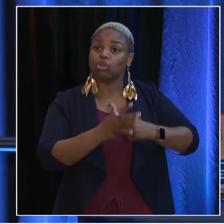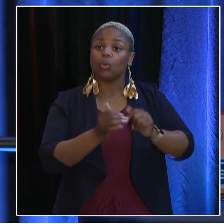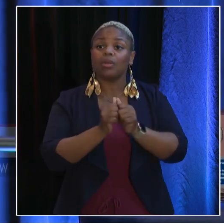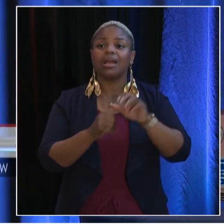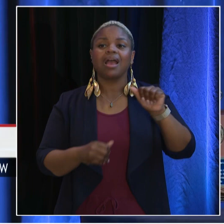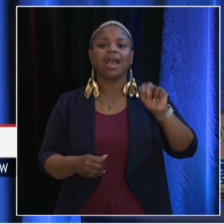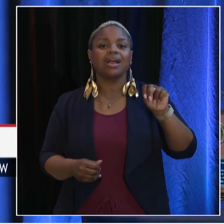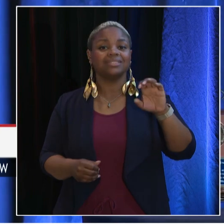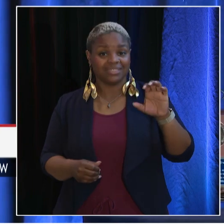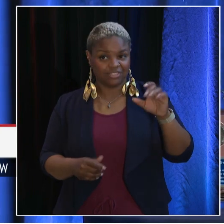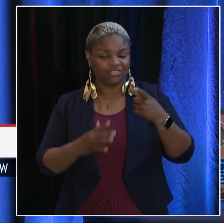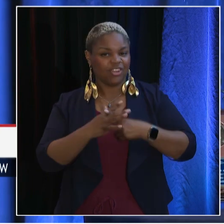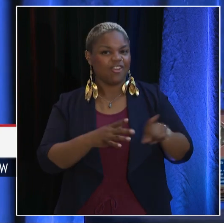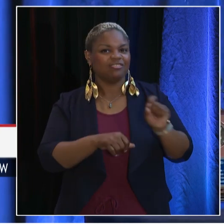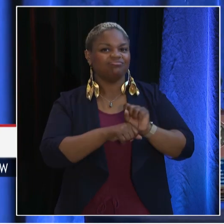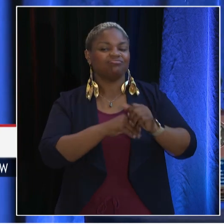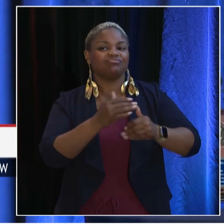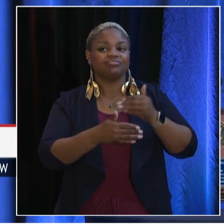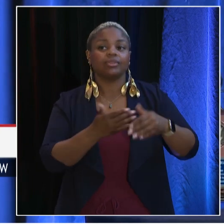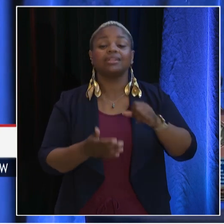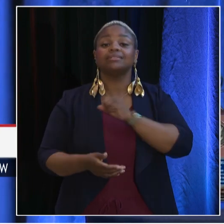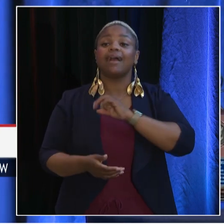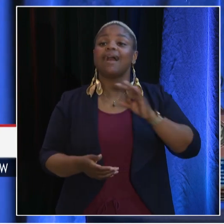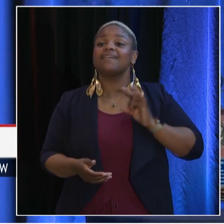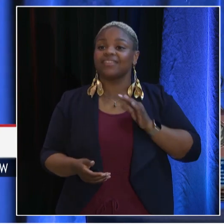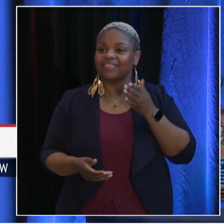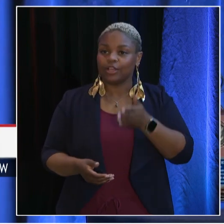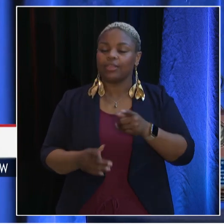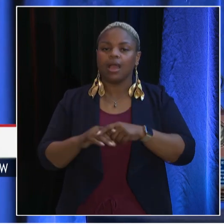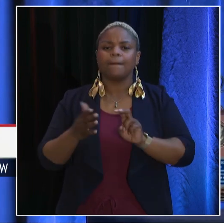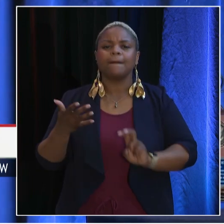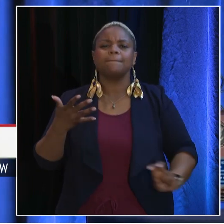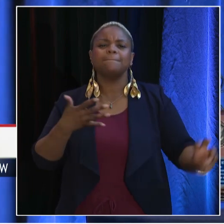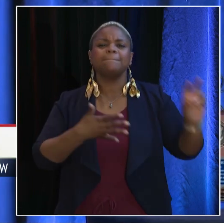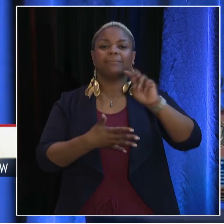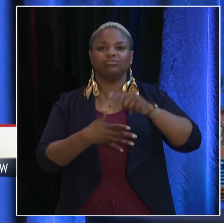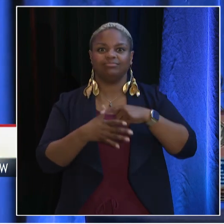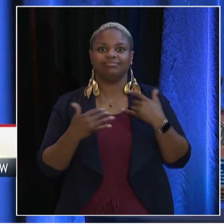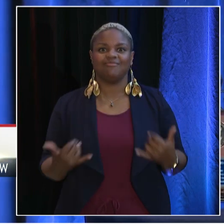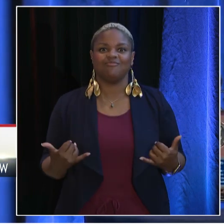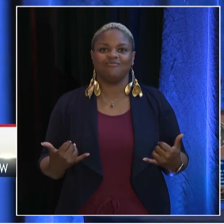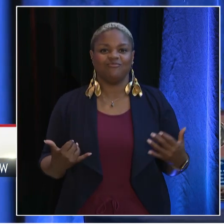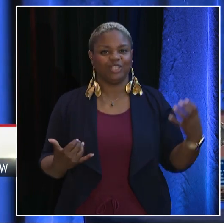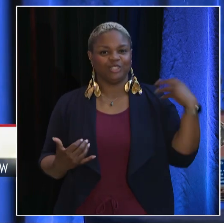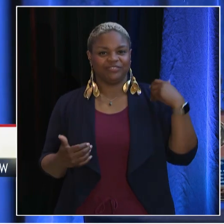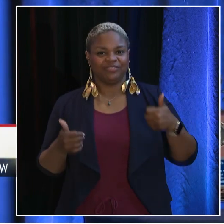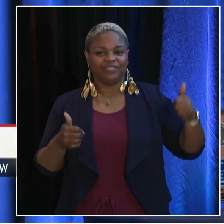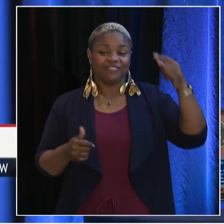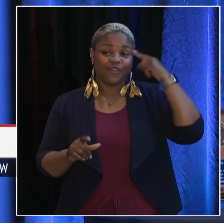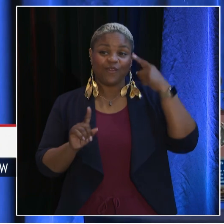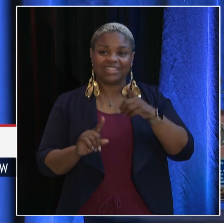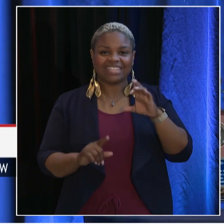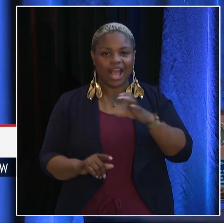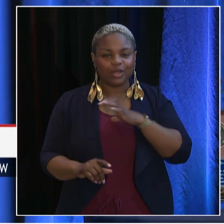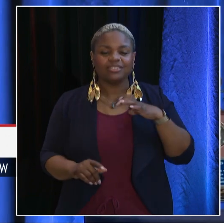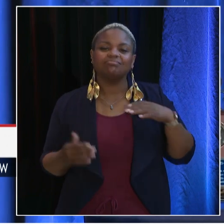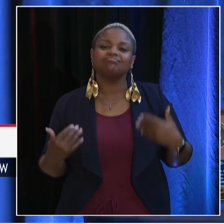commissioner, council staffer, and now chairman of the council. And Phil's remarks